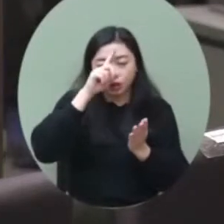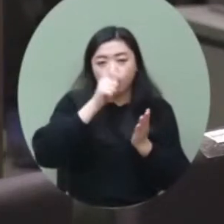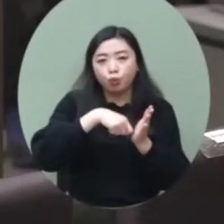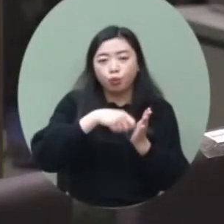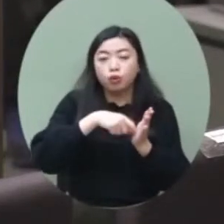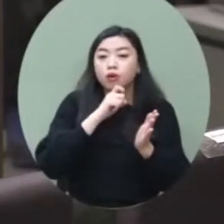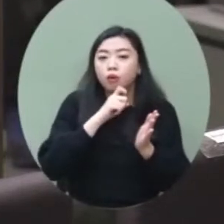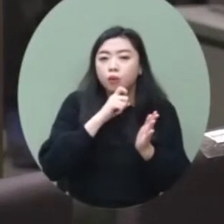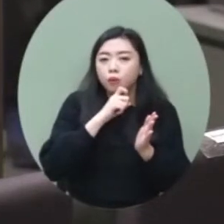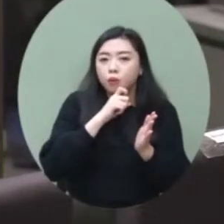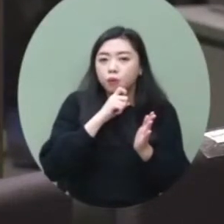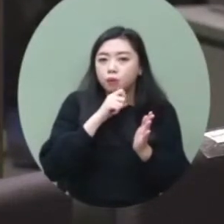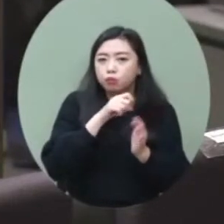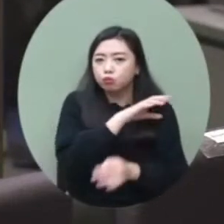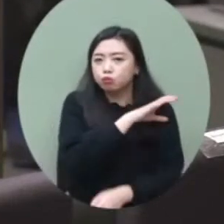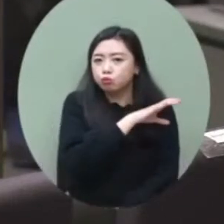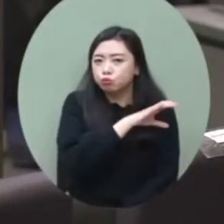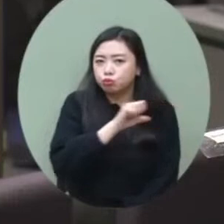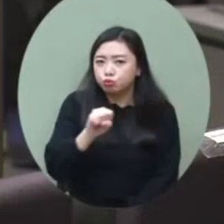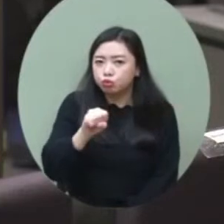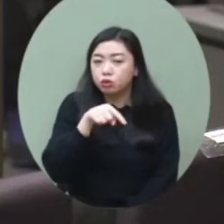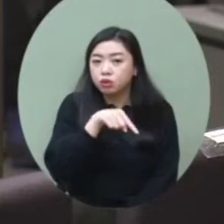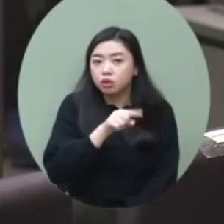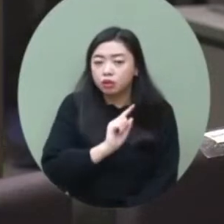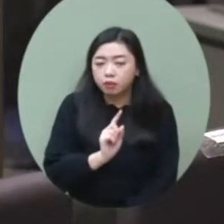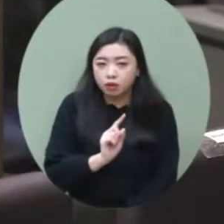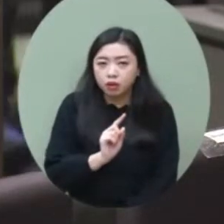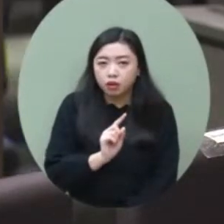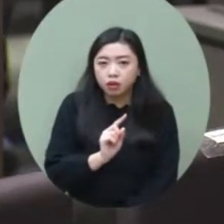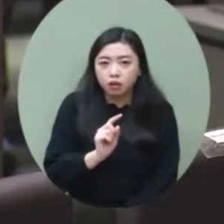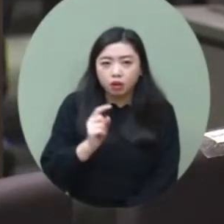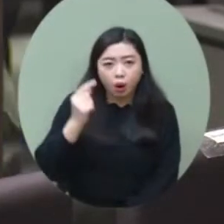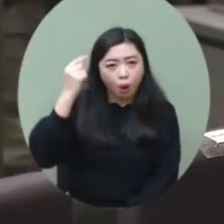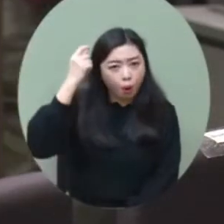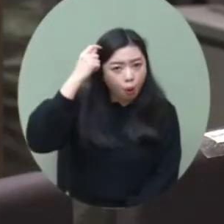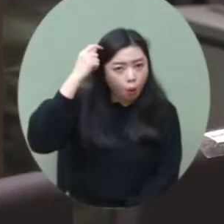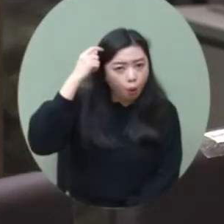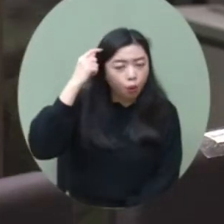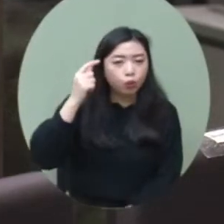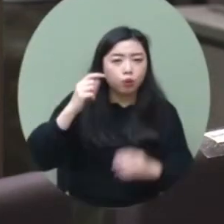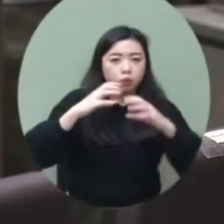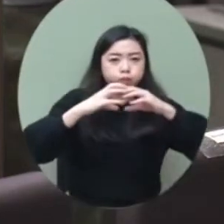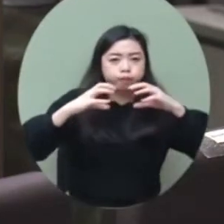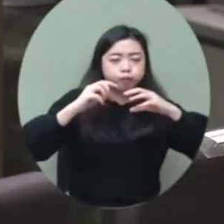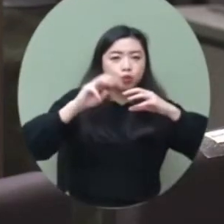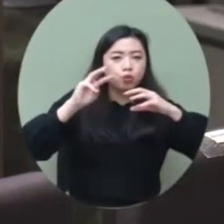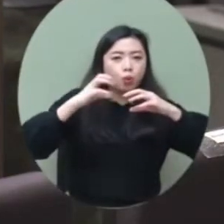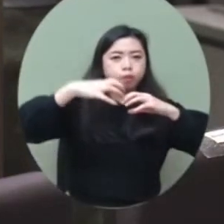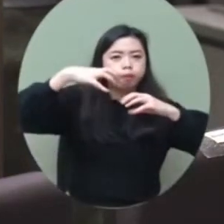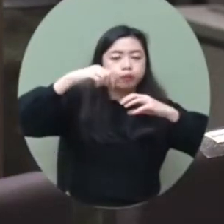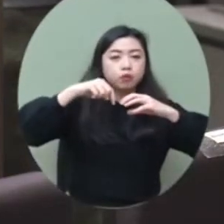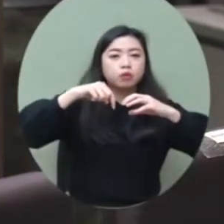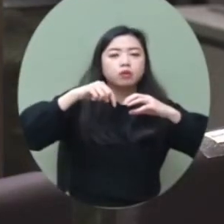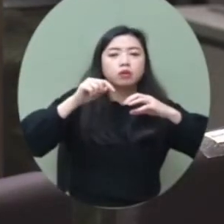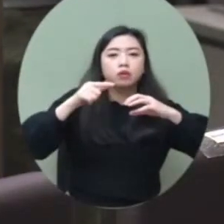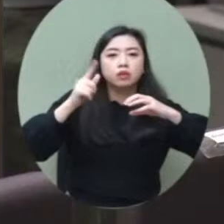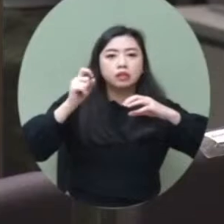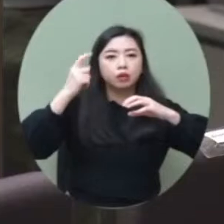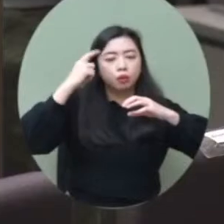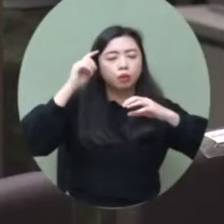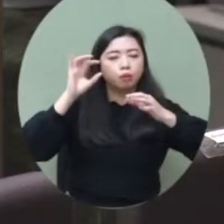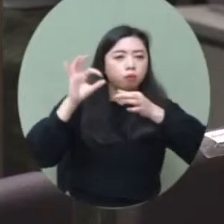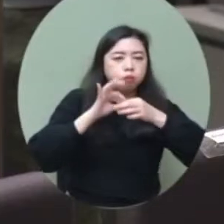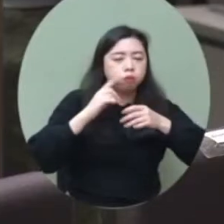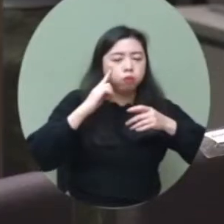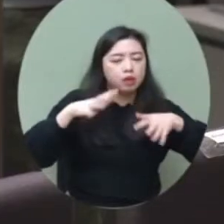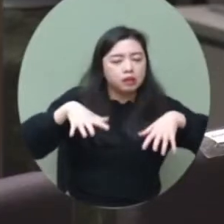called hydrocephalus, which caused muscle twitching or convulsions. Can you confirm if that was the case?